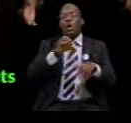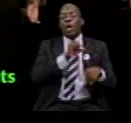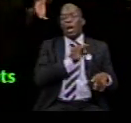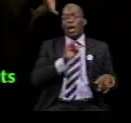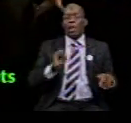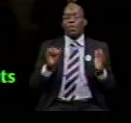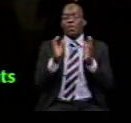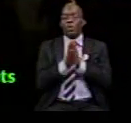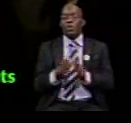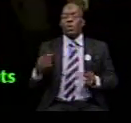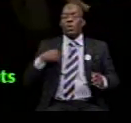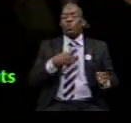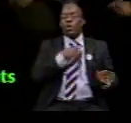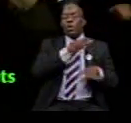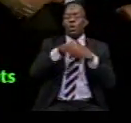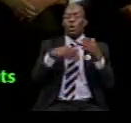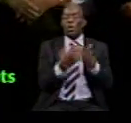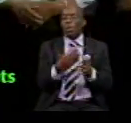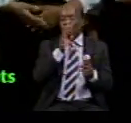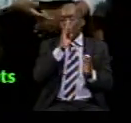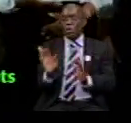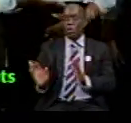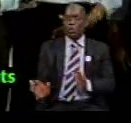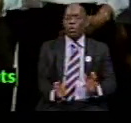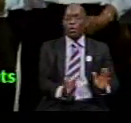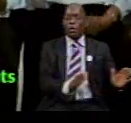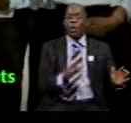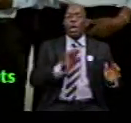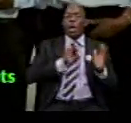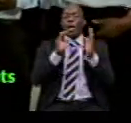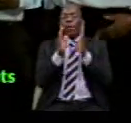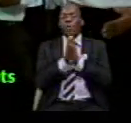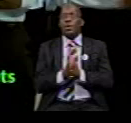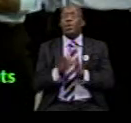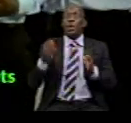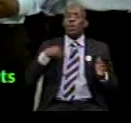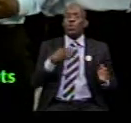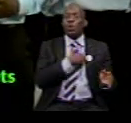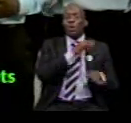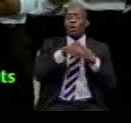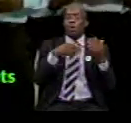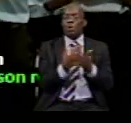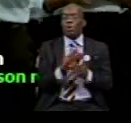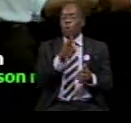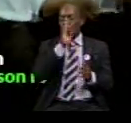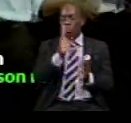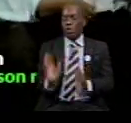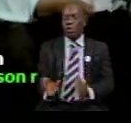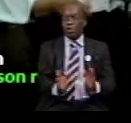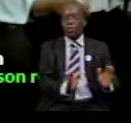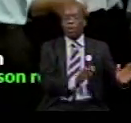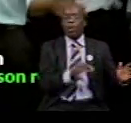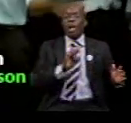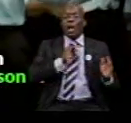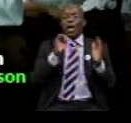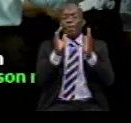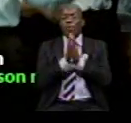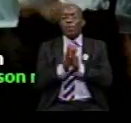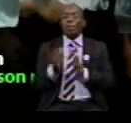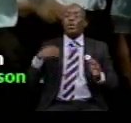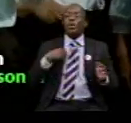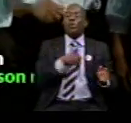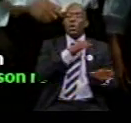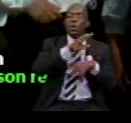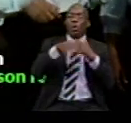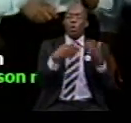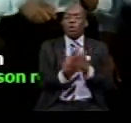we'll all be ready. I pray that we all be ready. I pray that we all